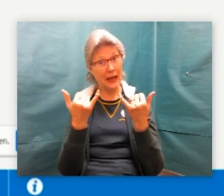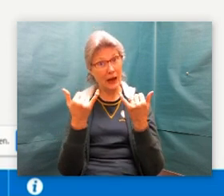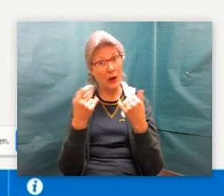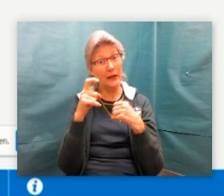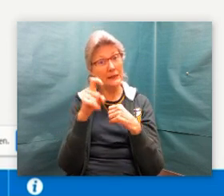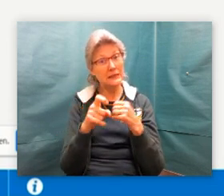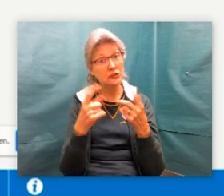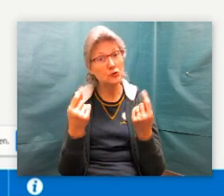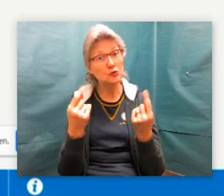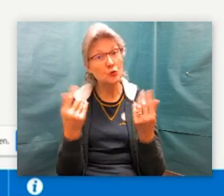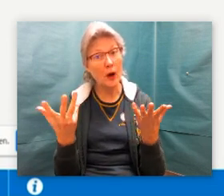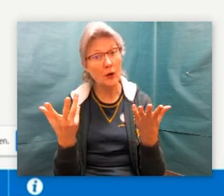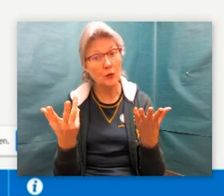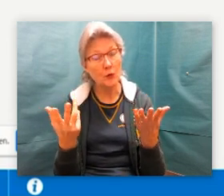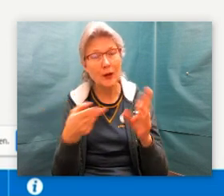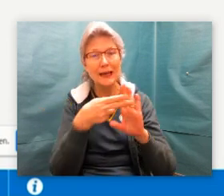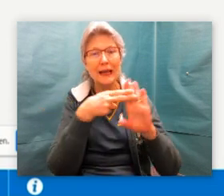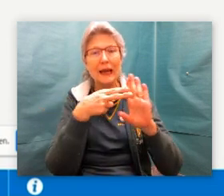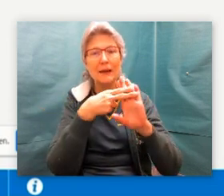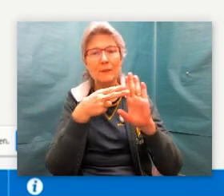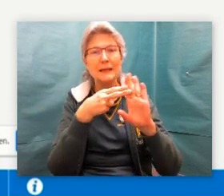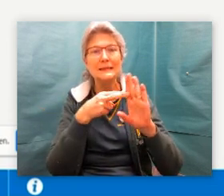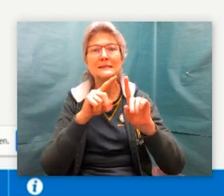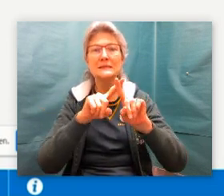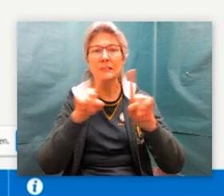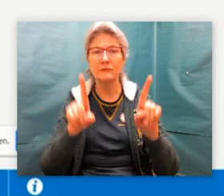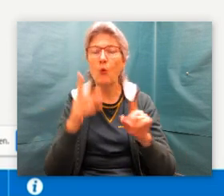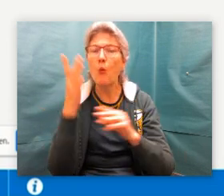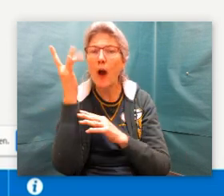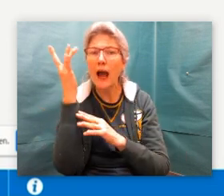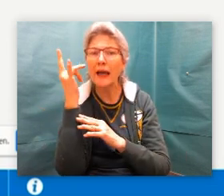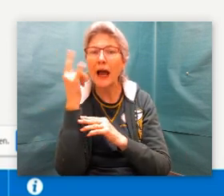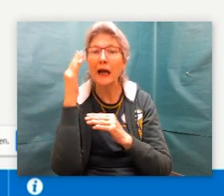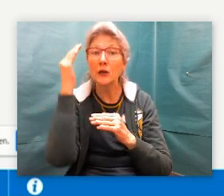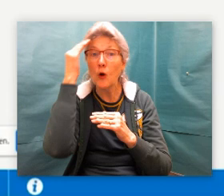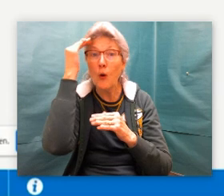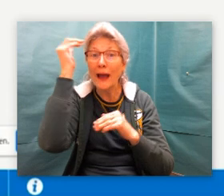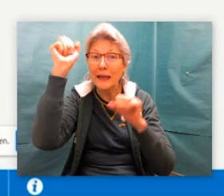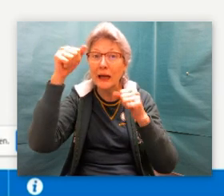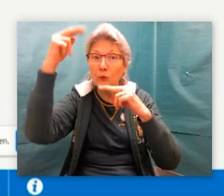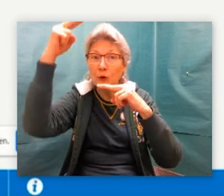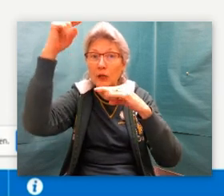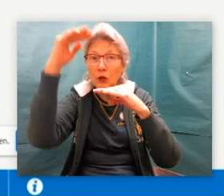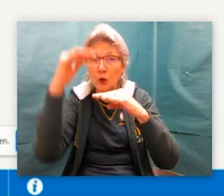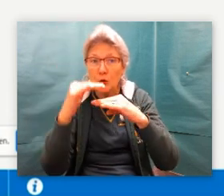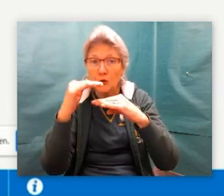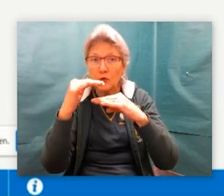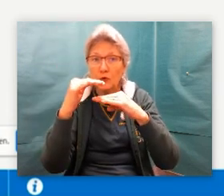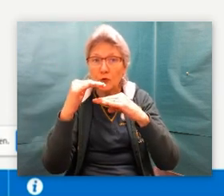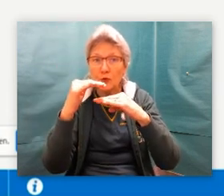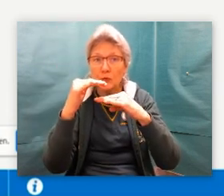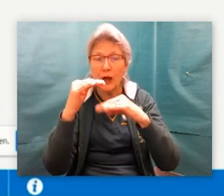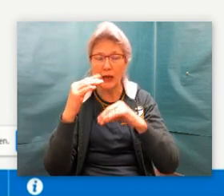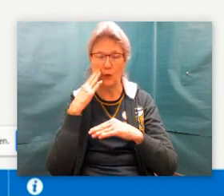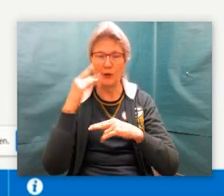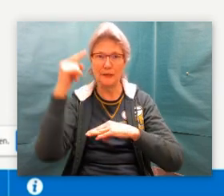to rename my fraction here because I know that it can be